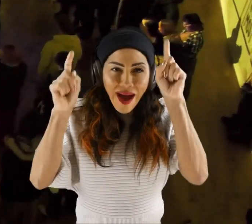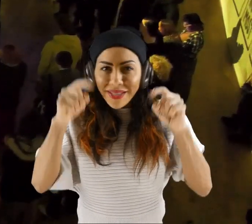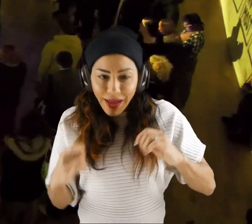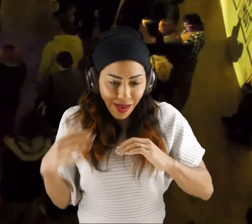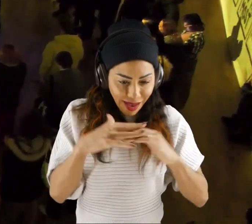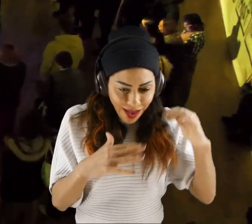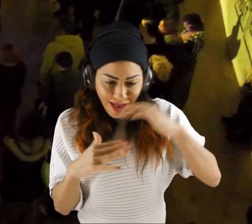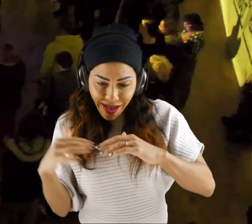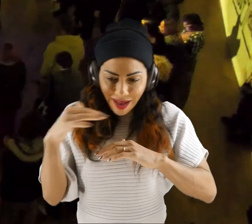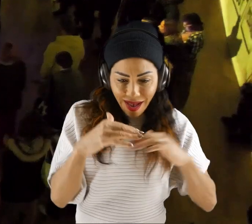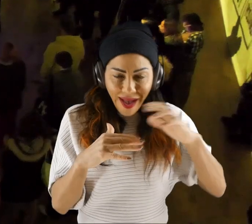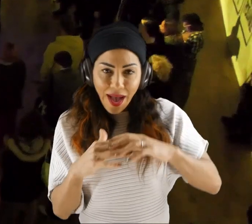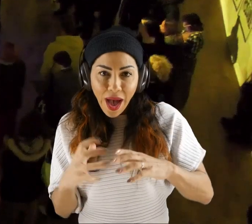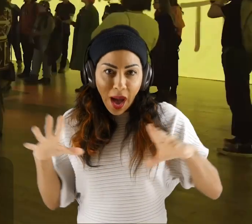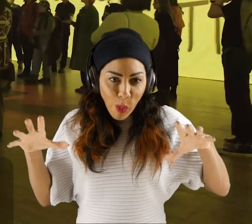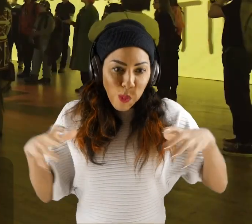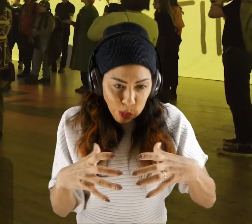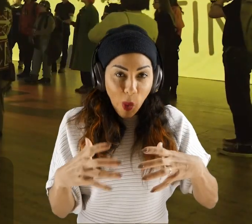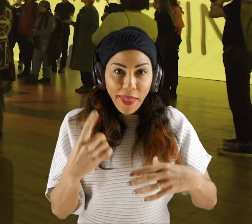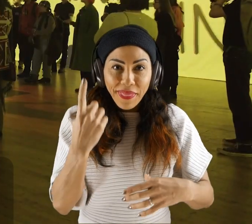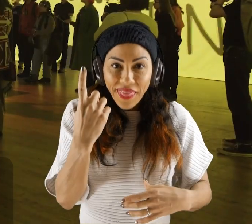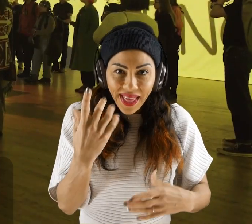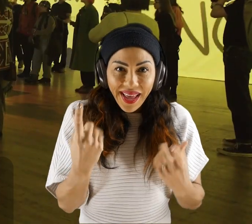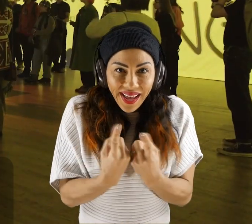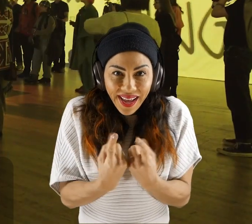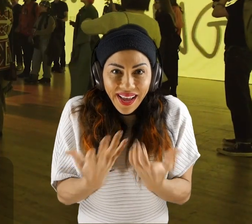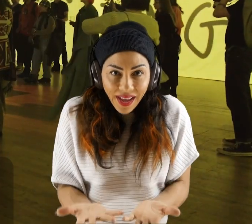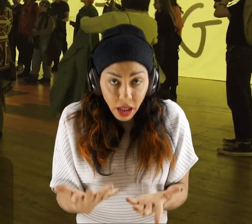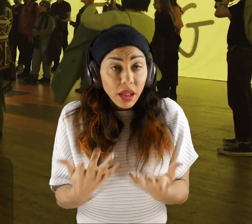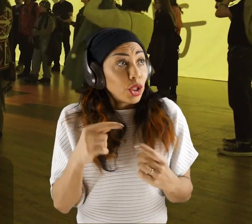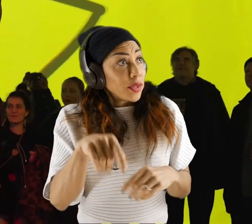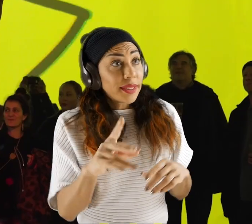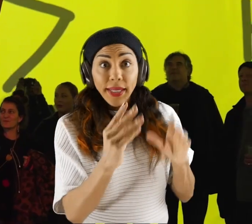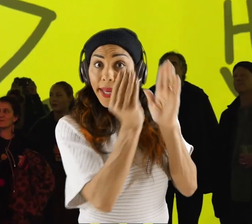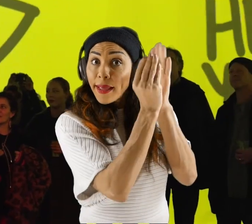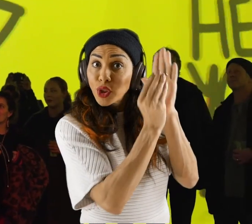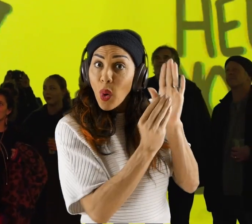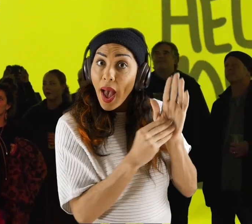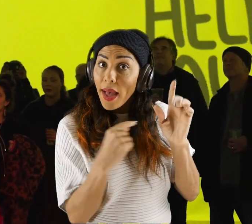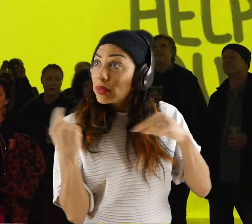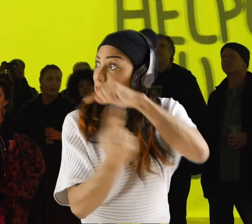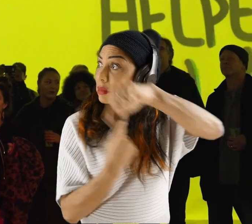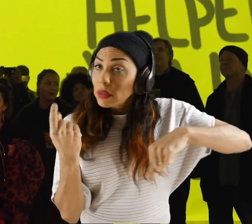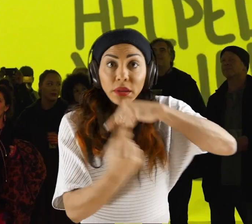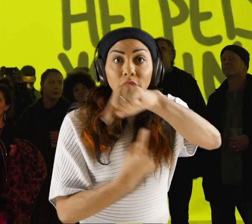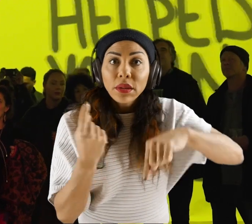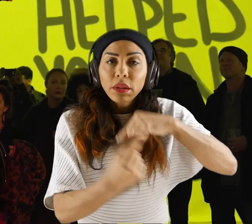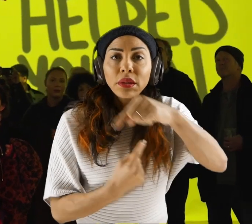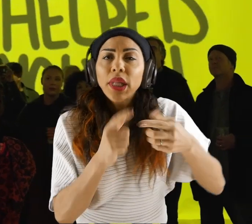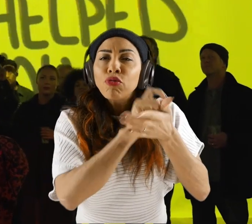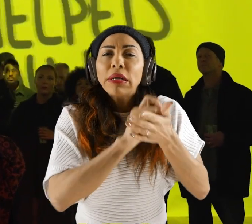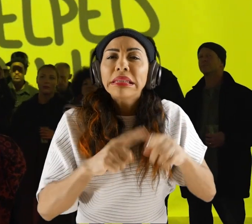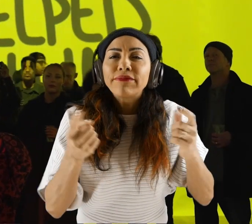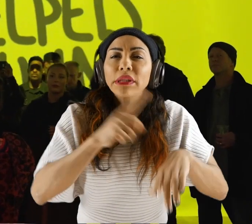layered into one thing. Even these squares kind of circling around us were all written at different times,